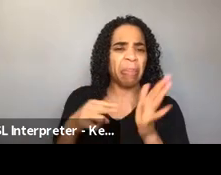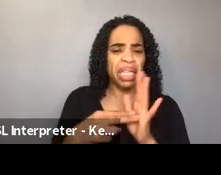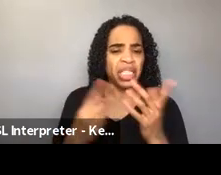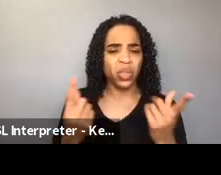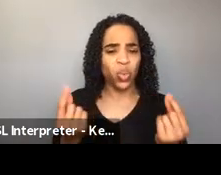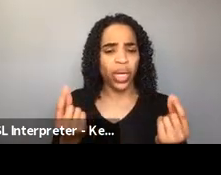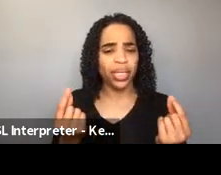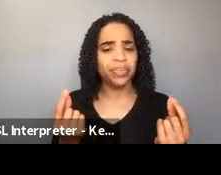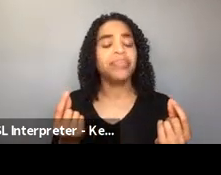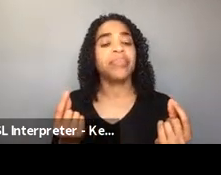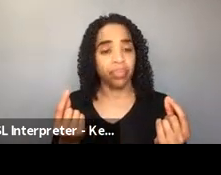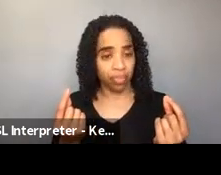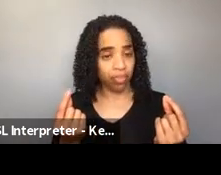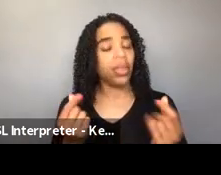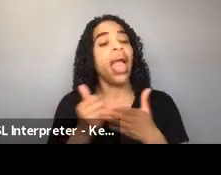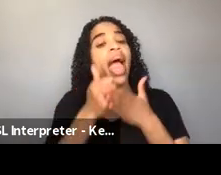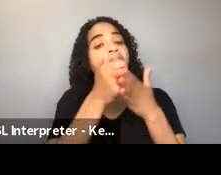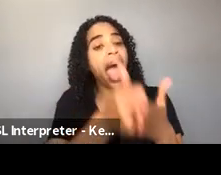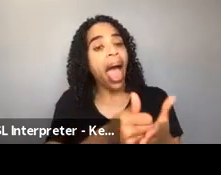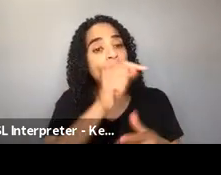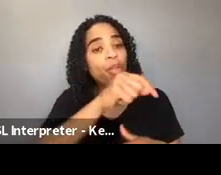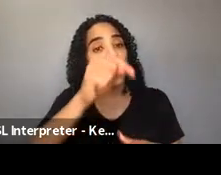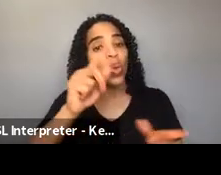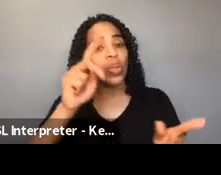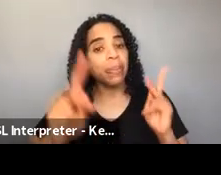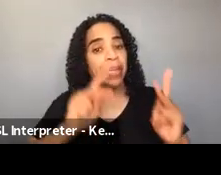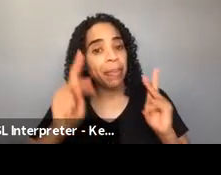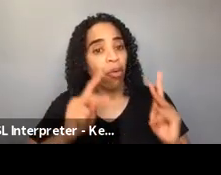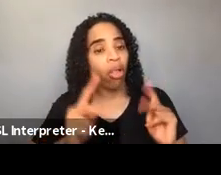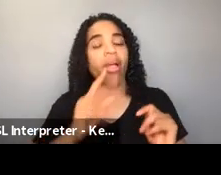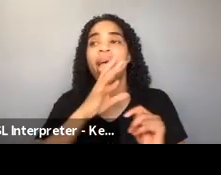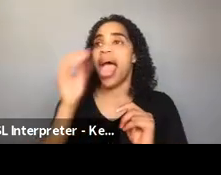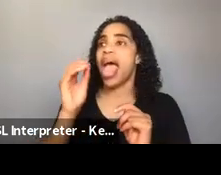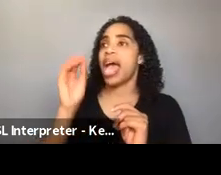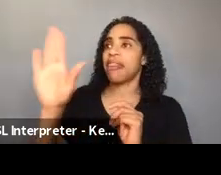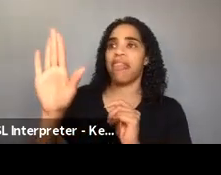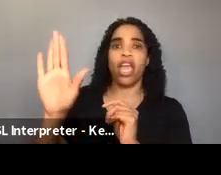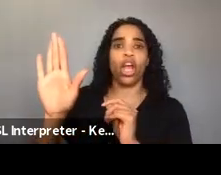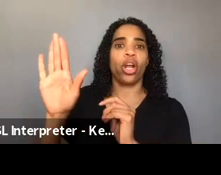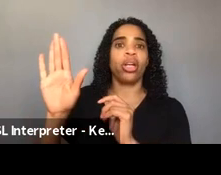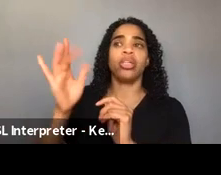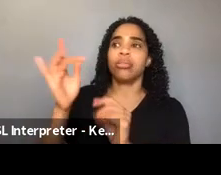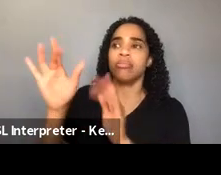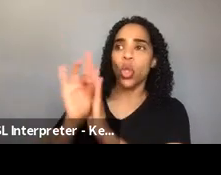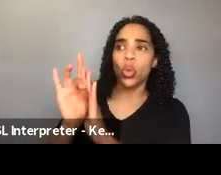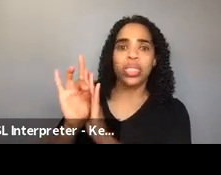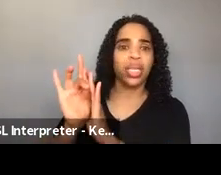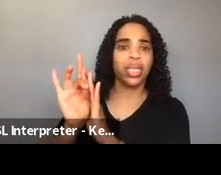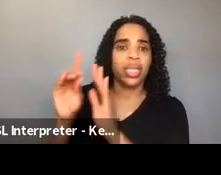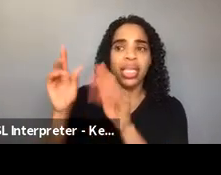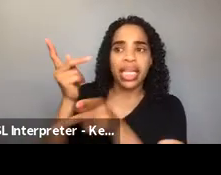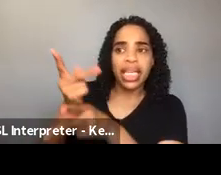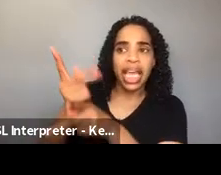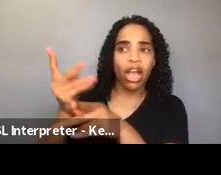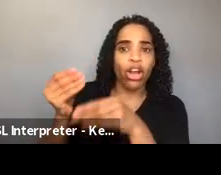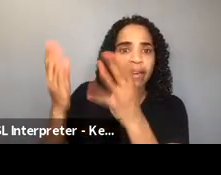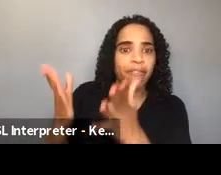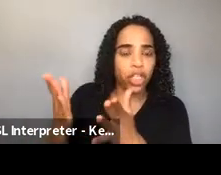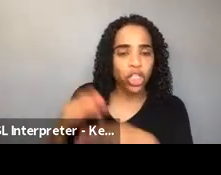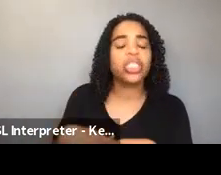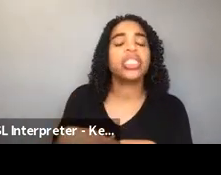designed to assist individuals and their chosen caregivers and representatives when experiencing a